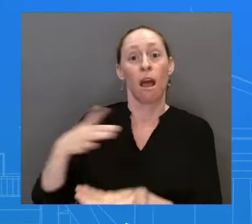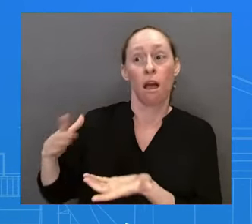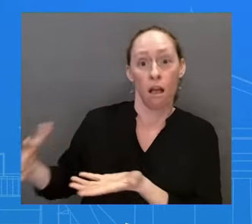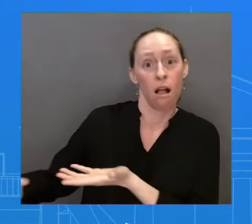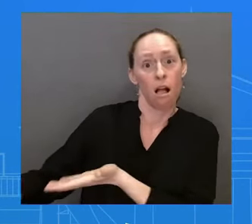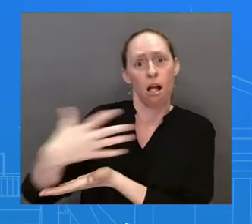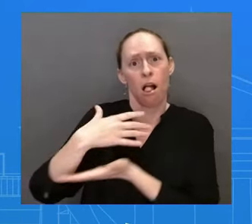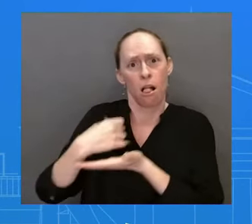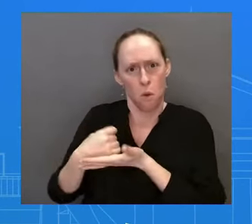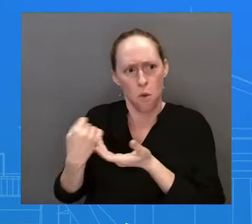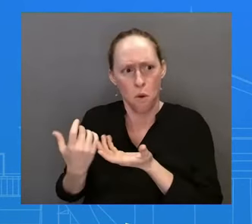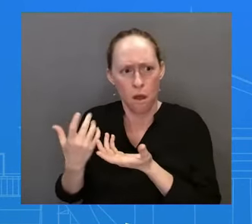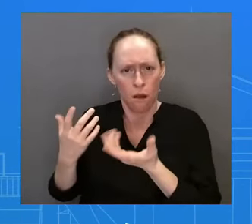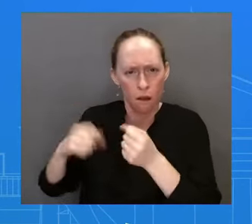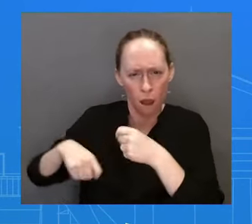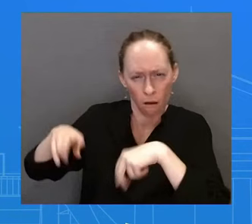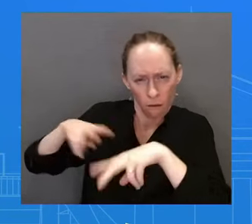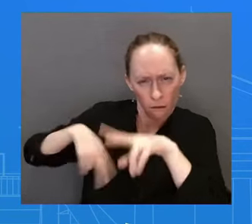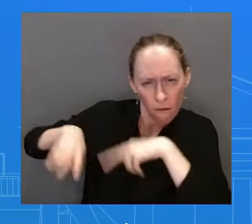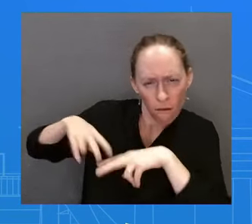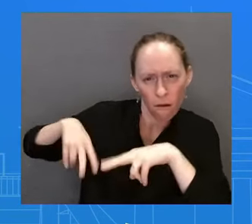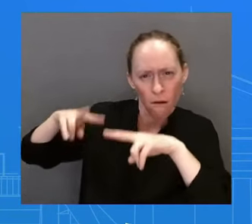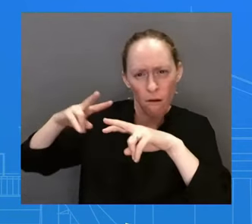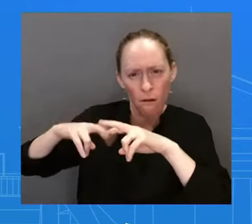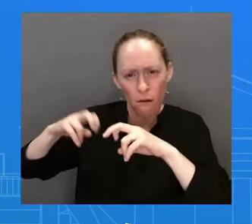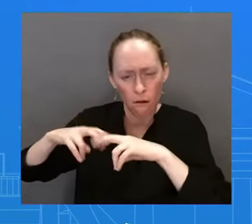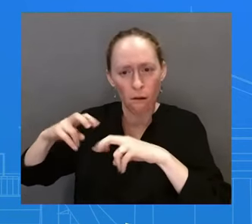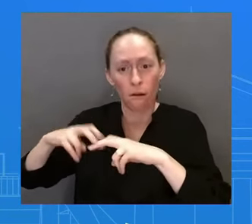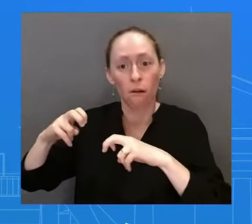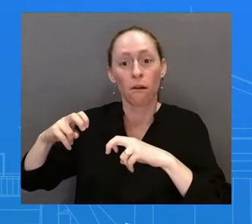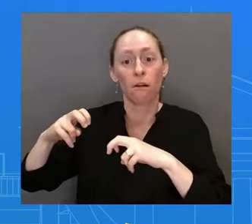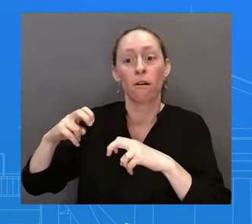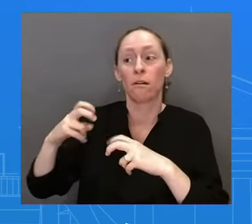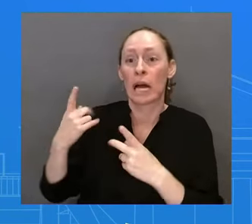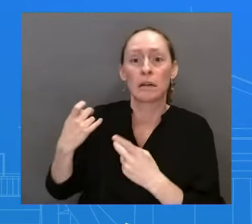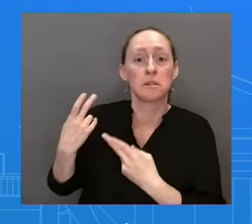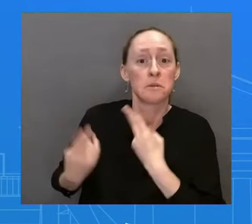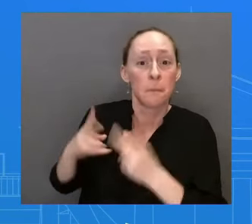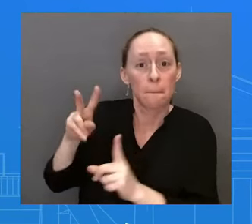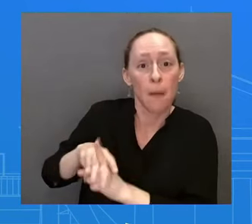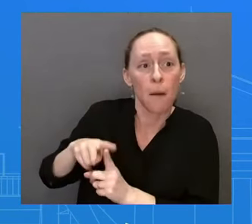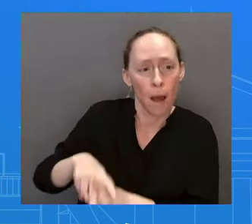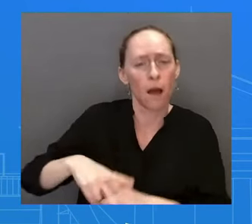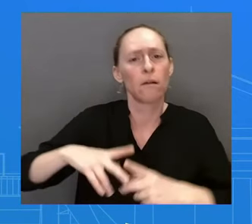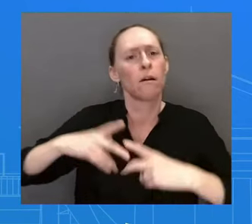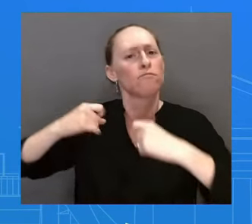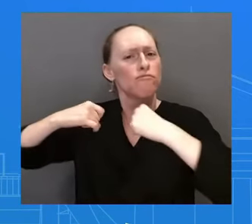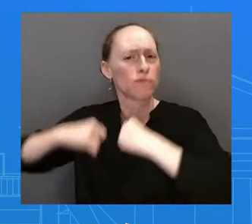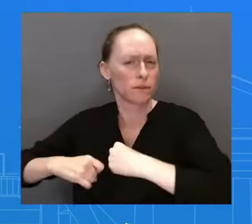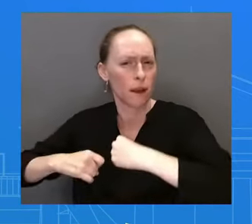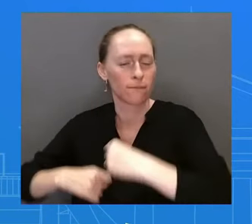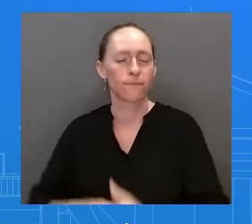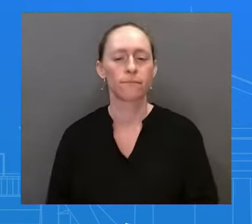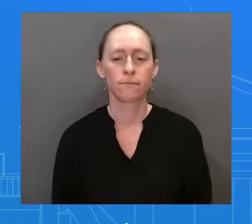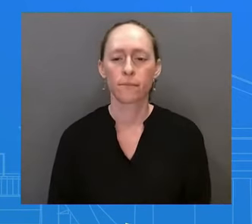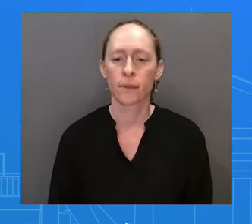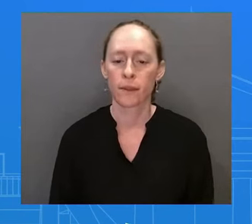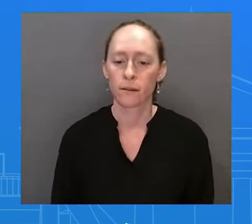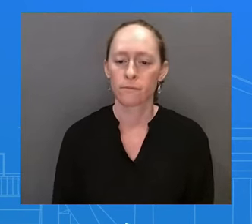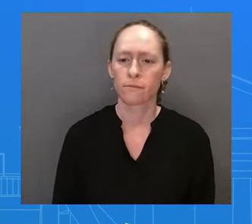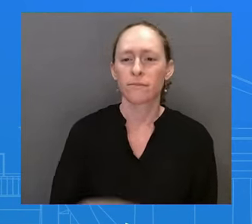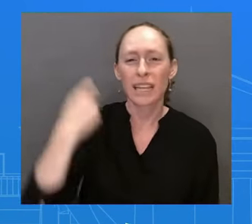country. That's what we're focused on. So when you were just talking about it, it's shameful regarding the Cuba-China thing for that information. I'm not